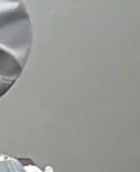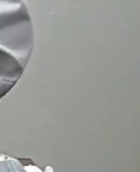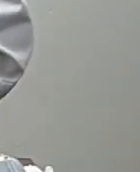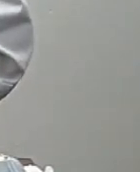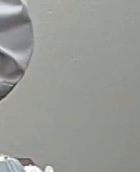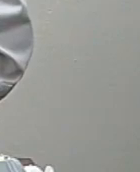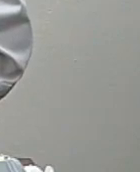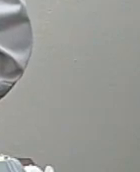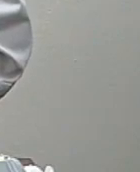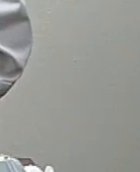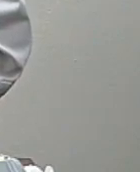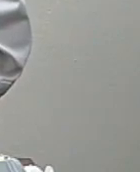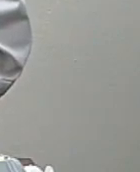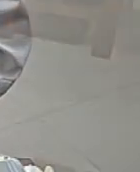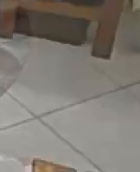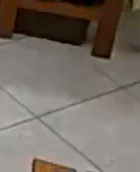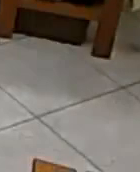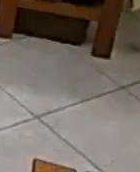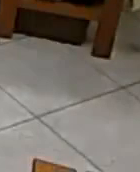seated.